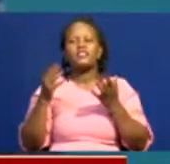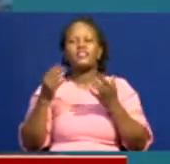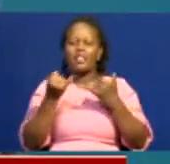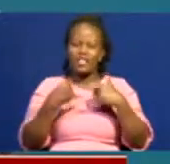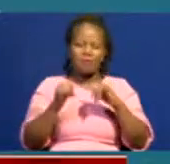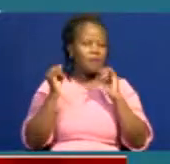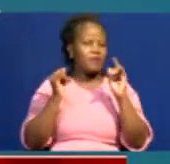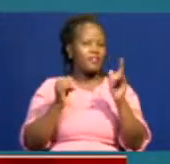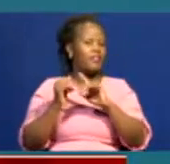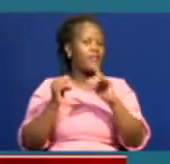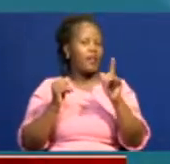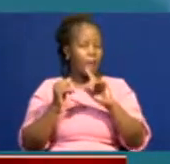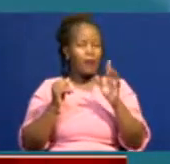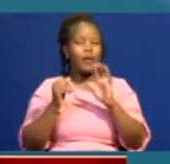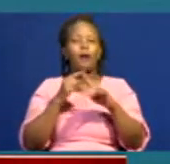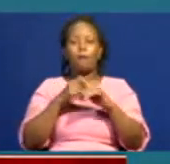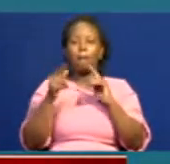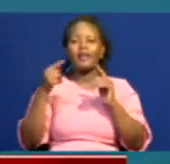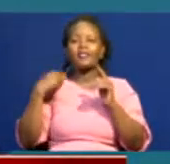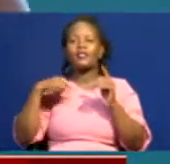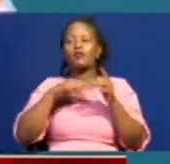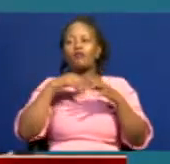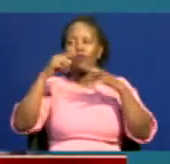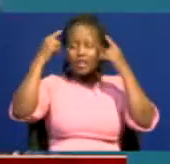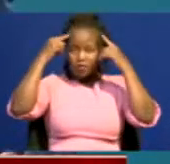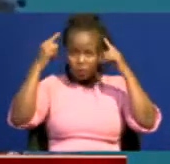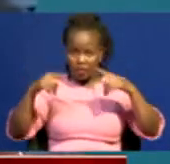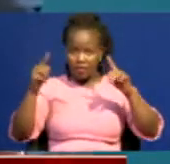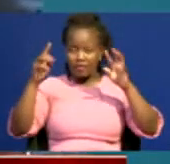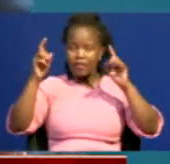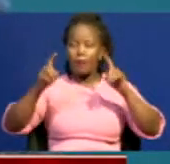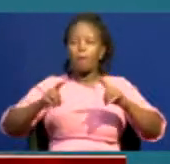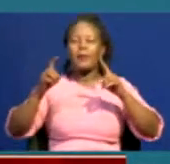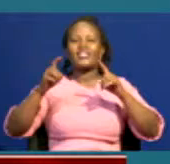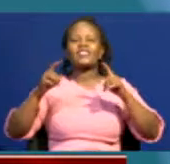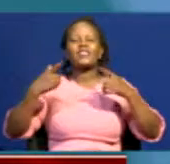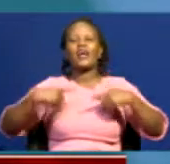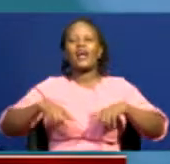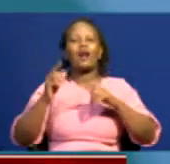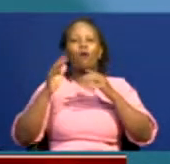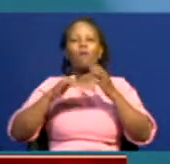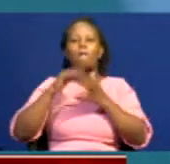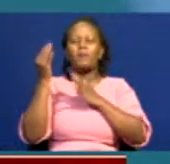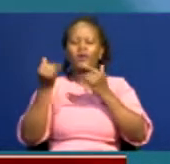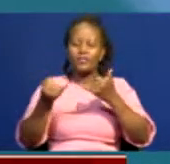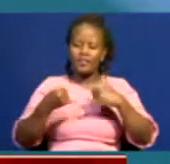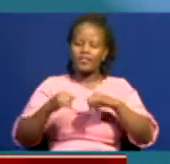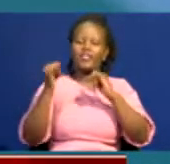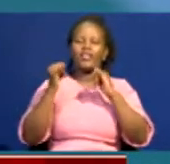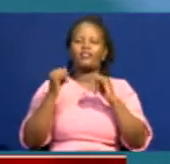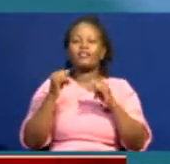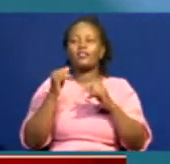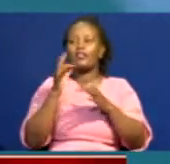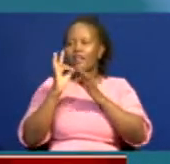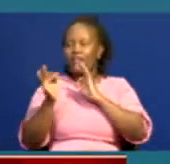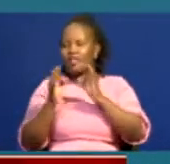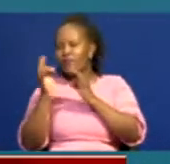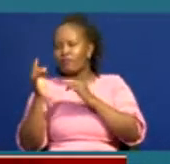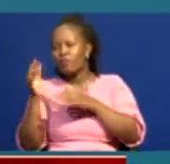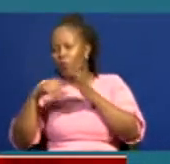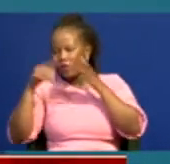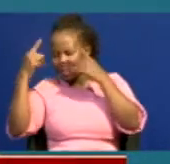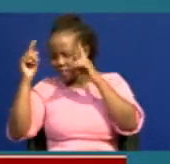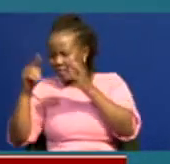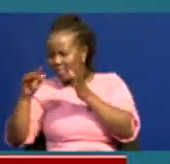the book. But for us to thrive, we have to open the space in a way to be experimental. What doesn't work, we drop, but what